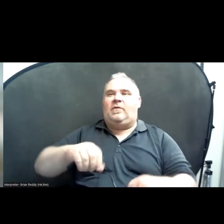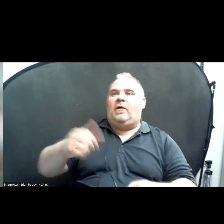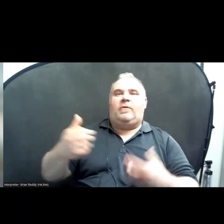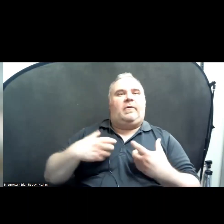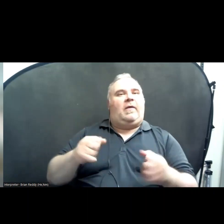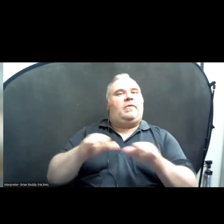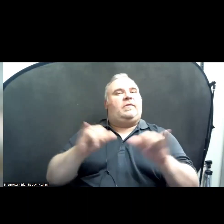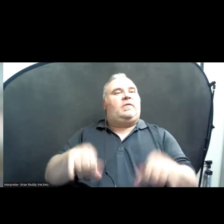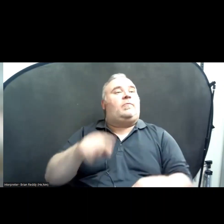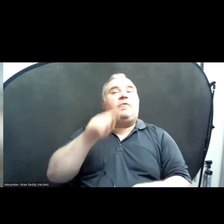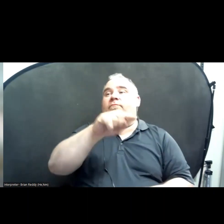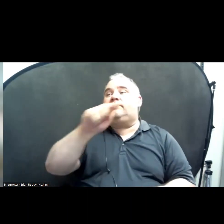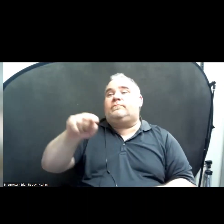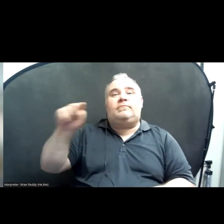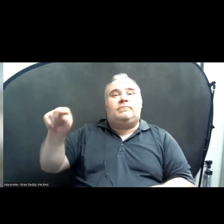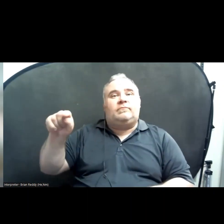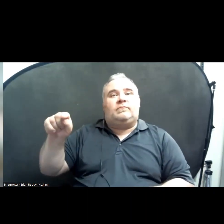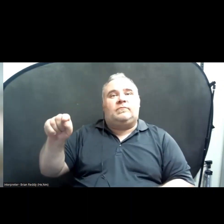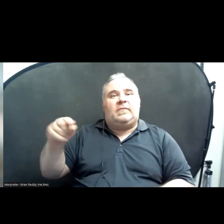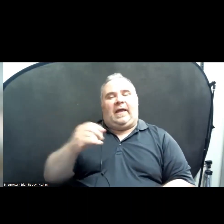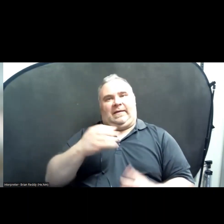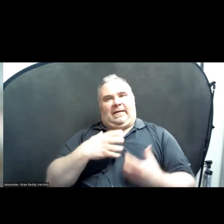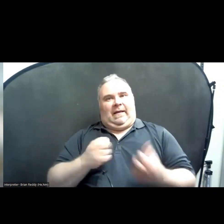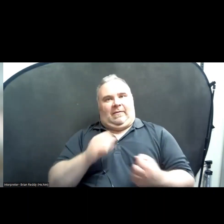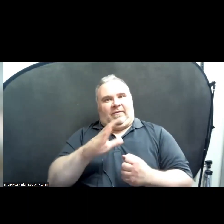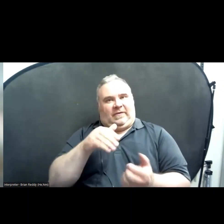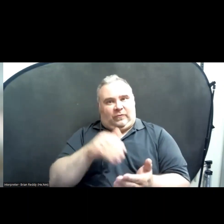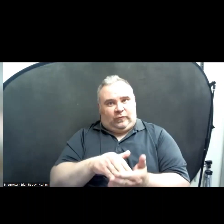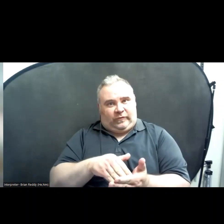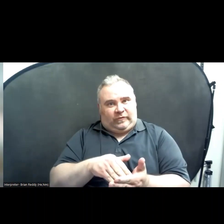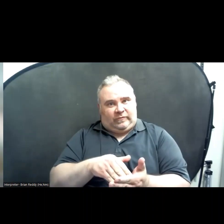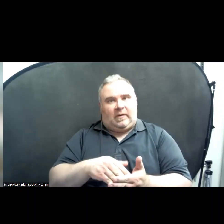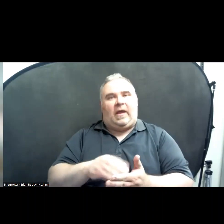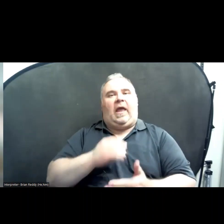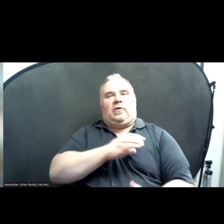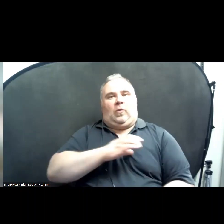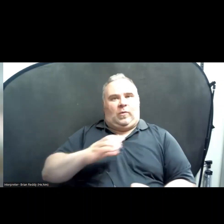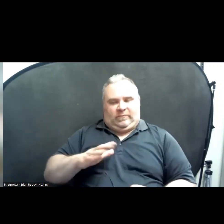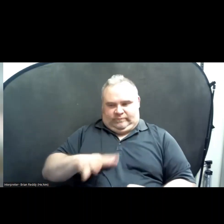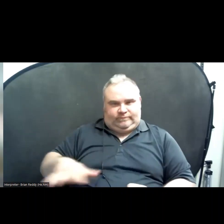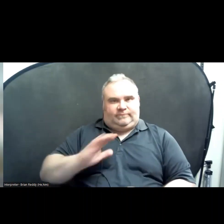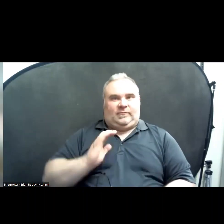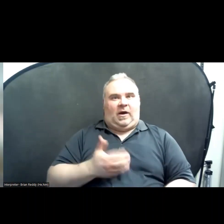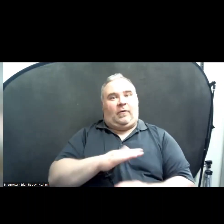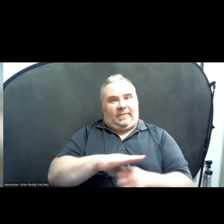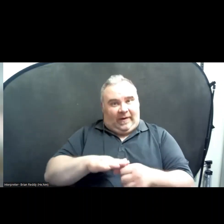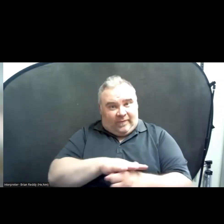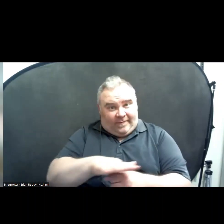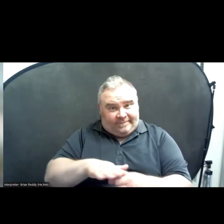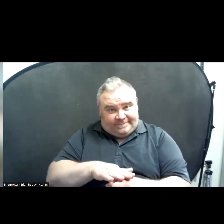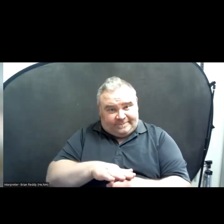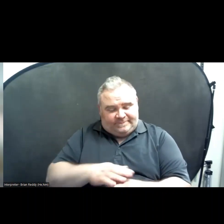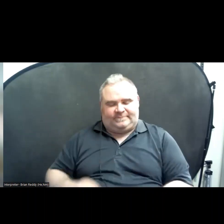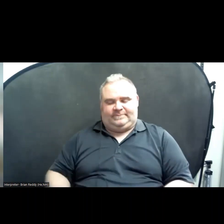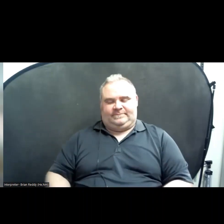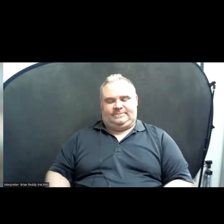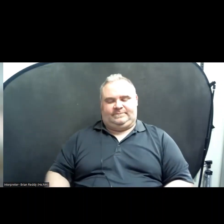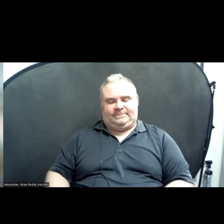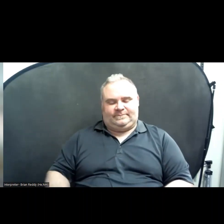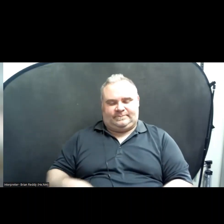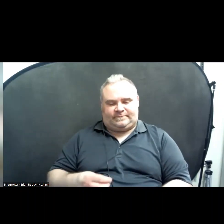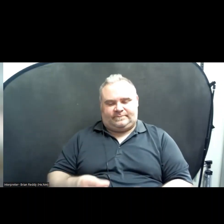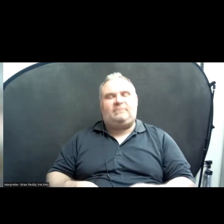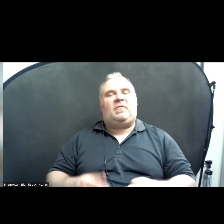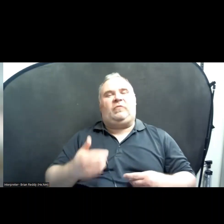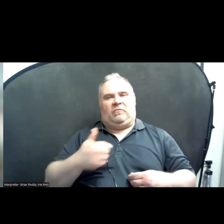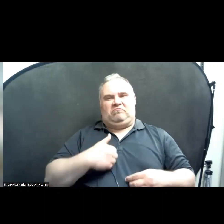systems, federally qualified health centers, insurers, and coalitions throughout our region. I will be your